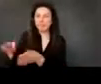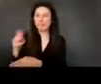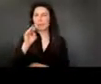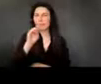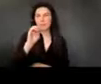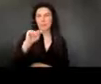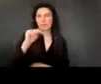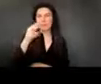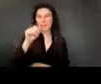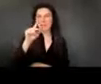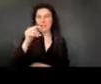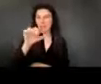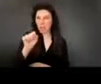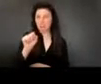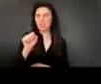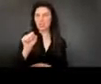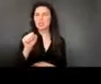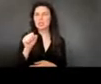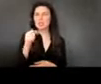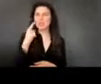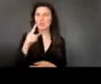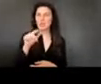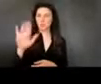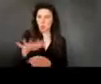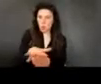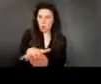piece? And why don't we start with